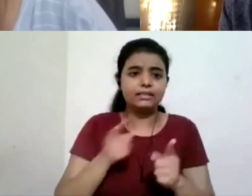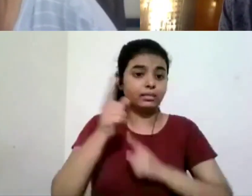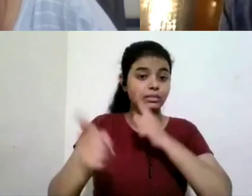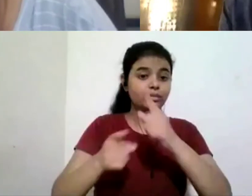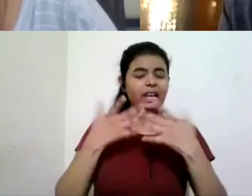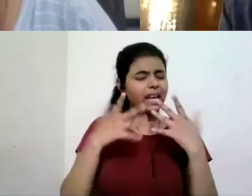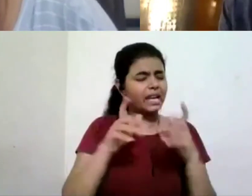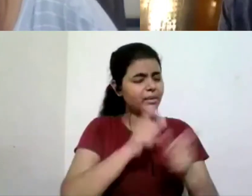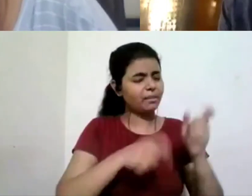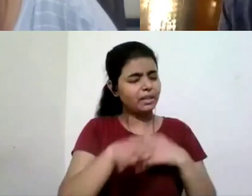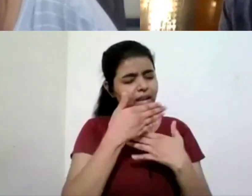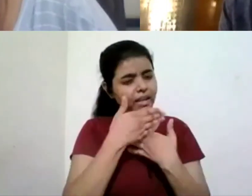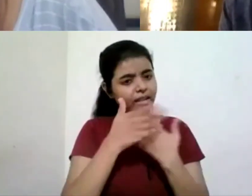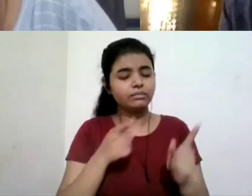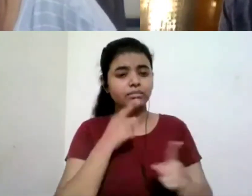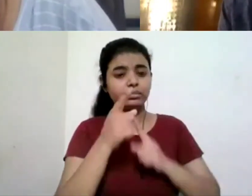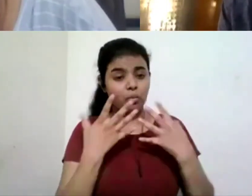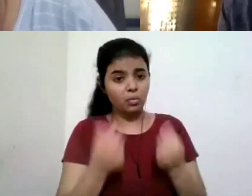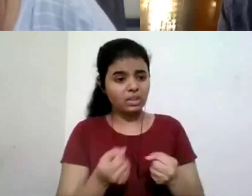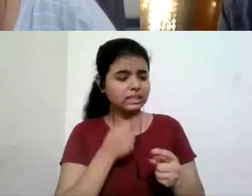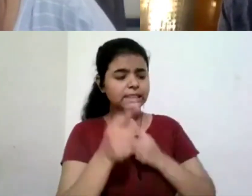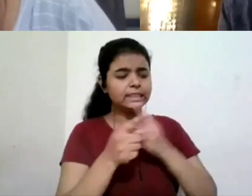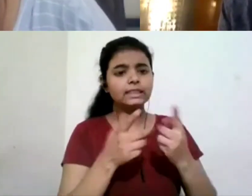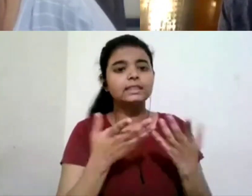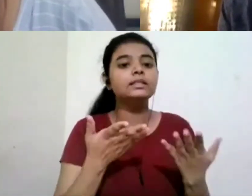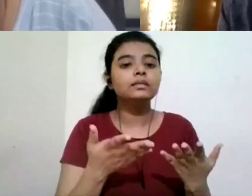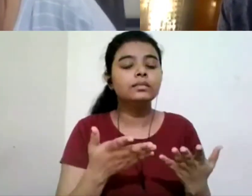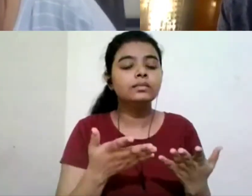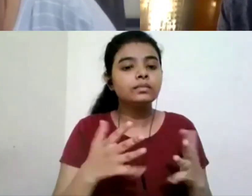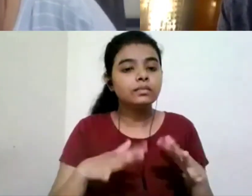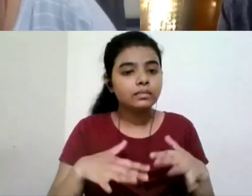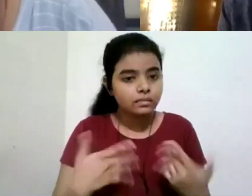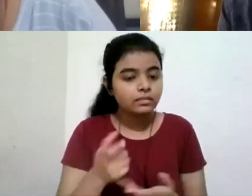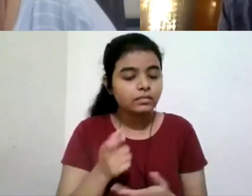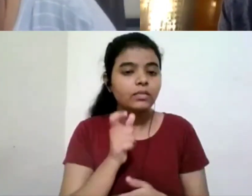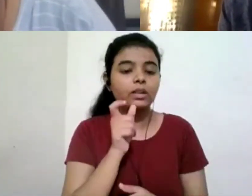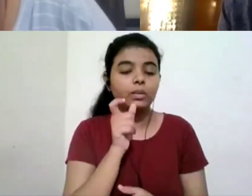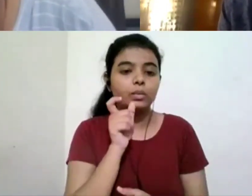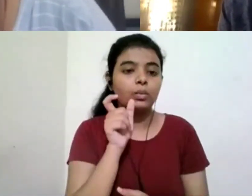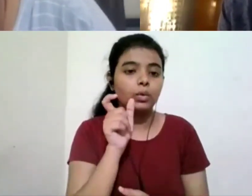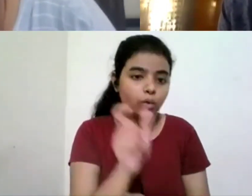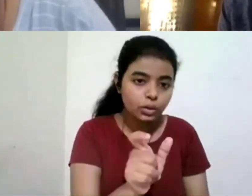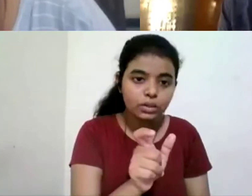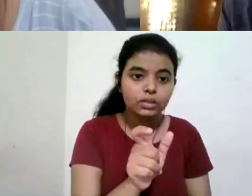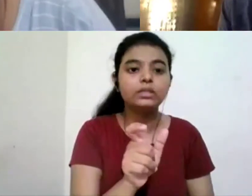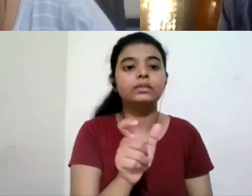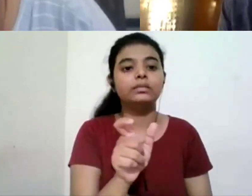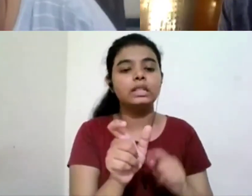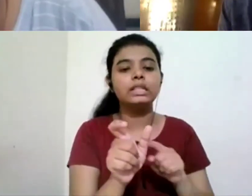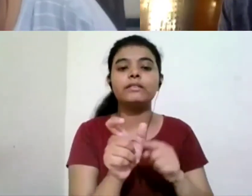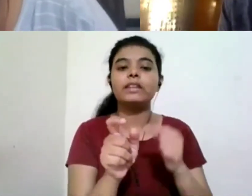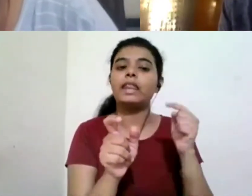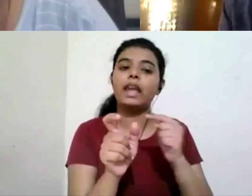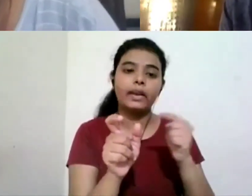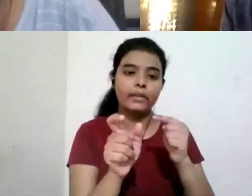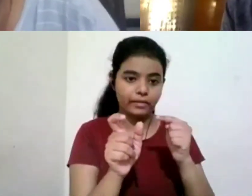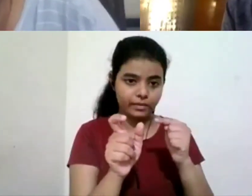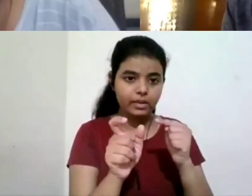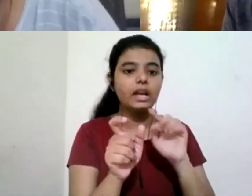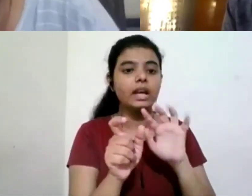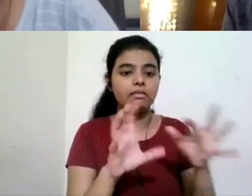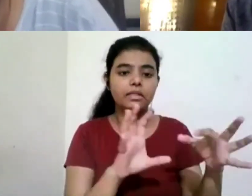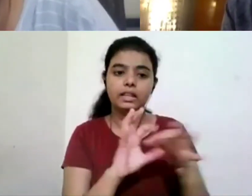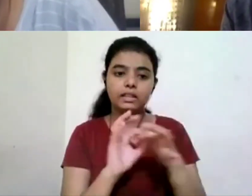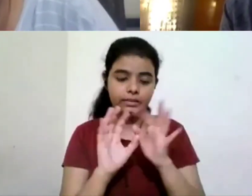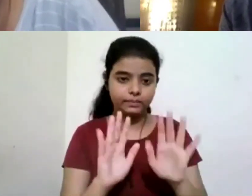others, right? We somehow also reinforces the very negative connotations associated with